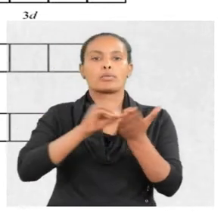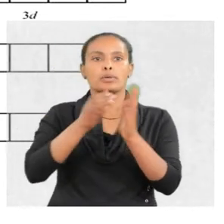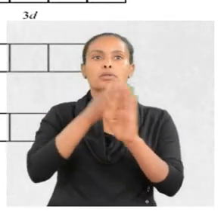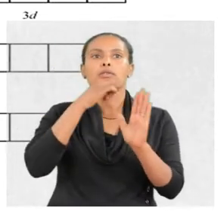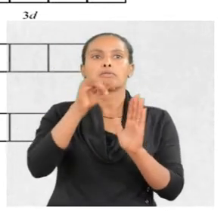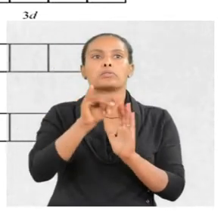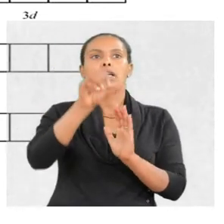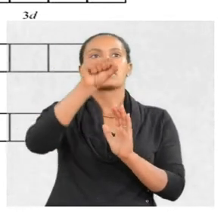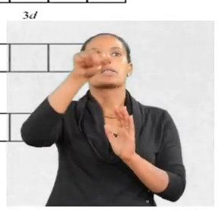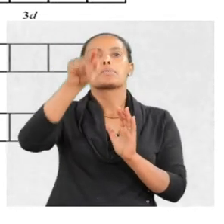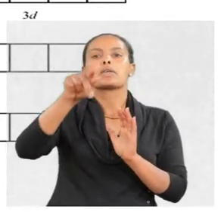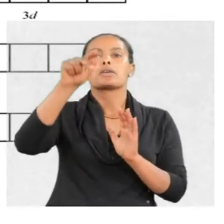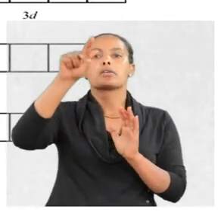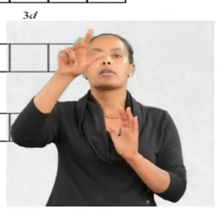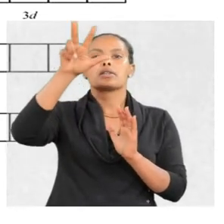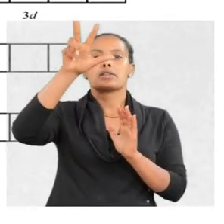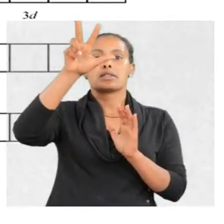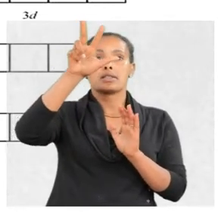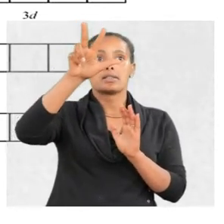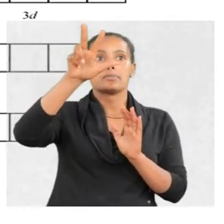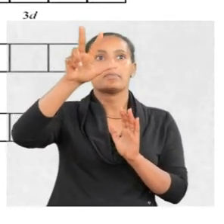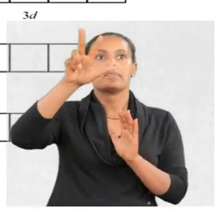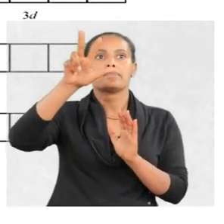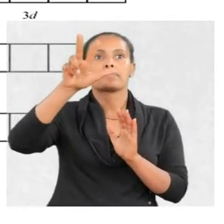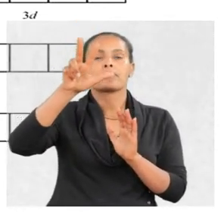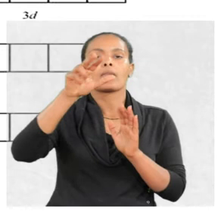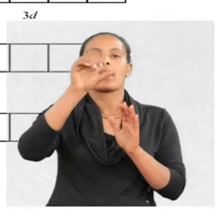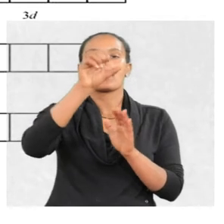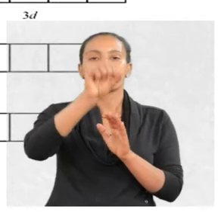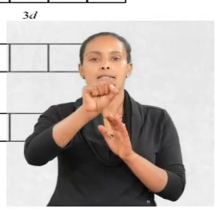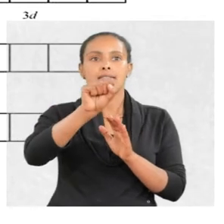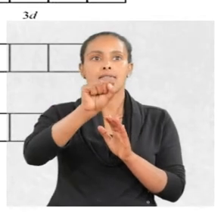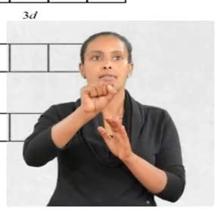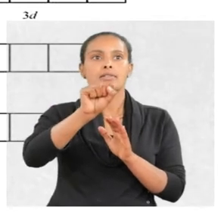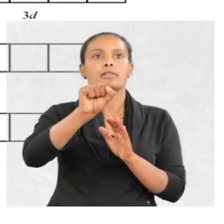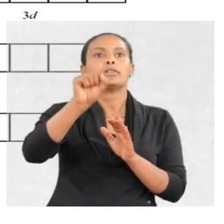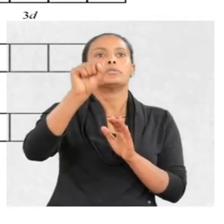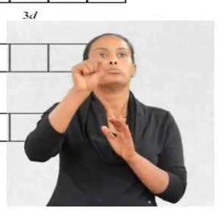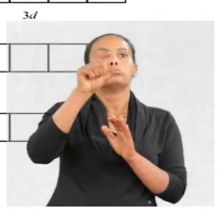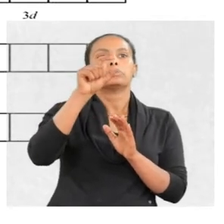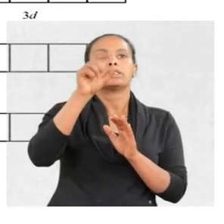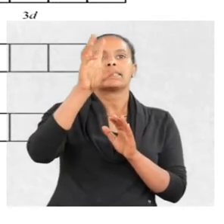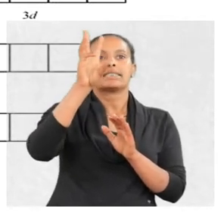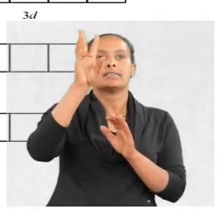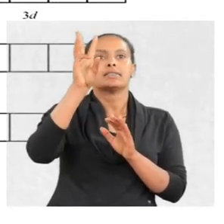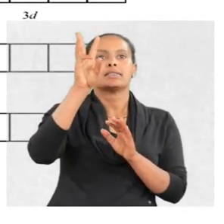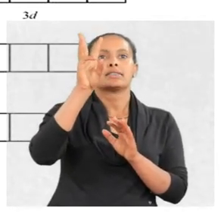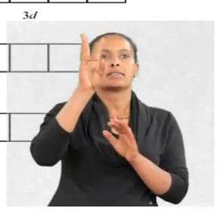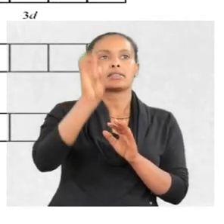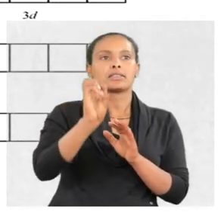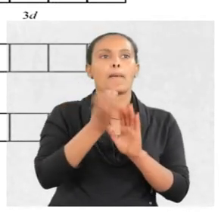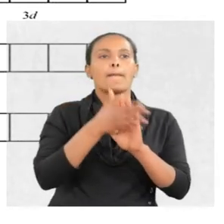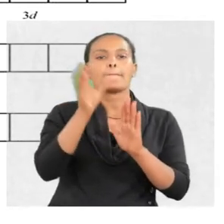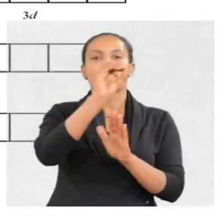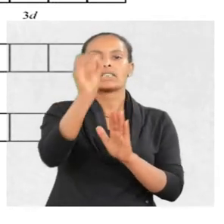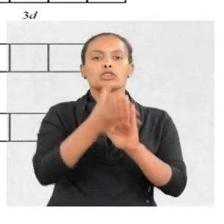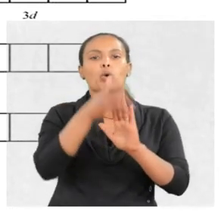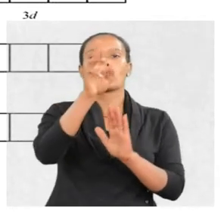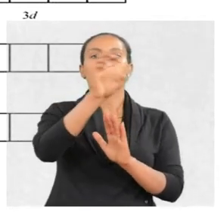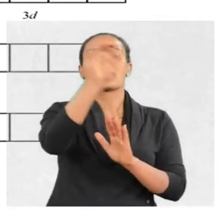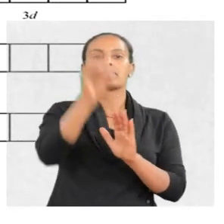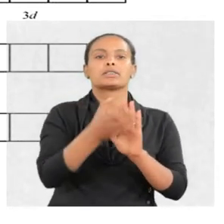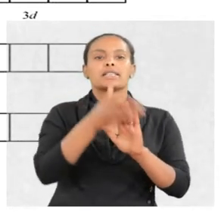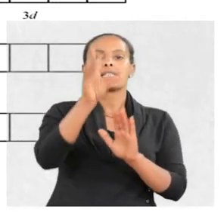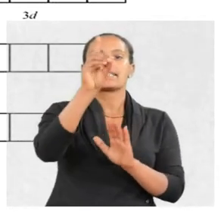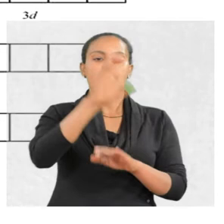sp3d hybrid orbitals possess 20% s character, 60% p character and 20%